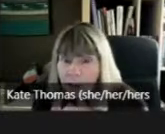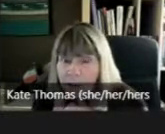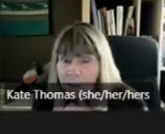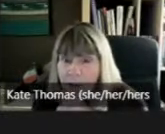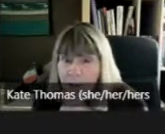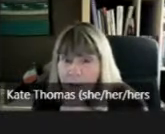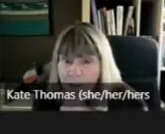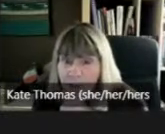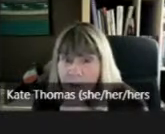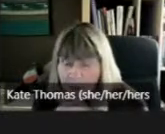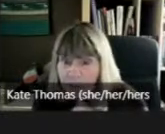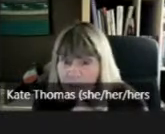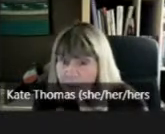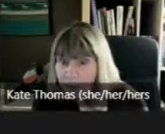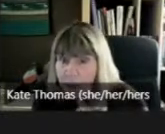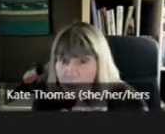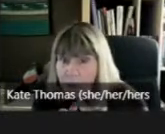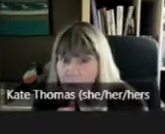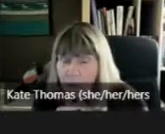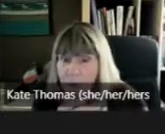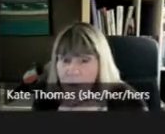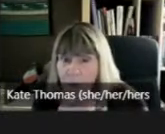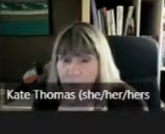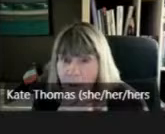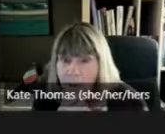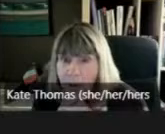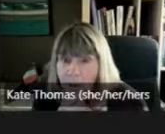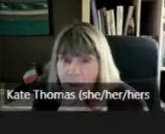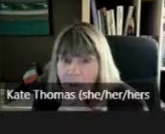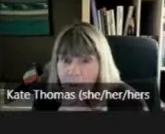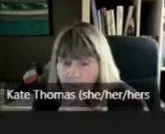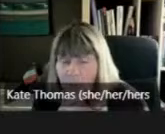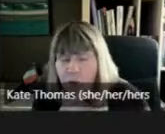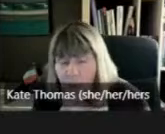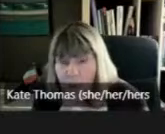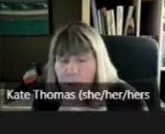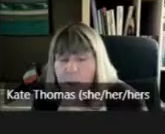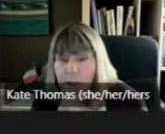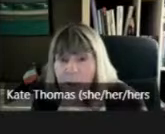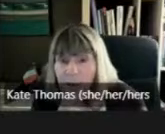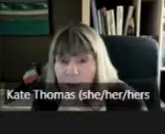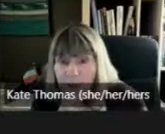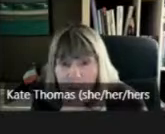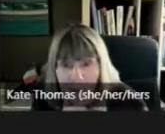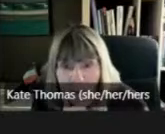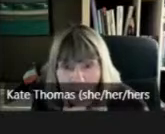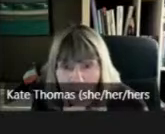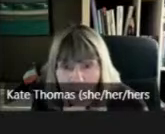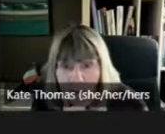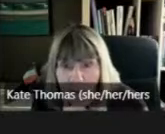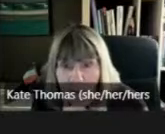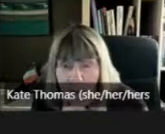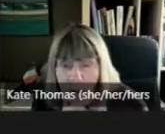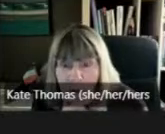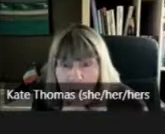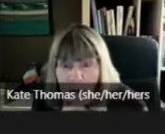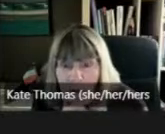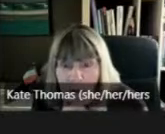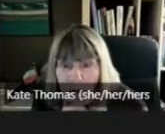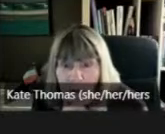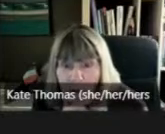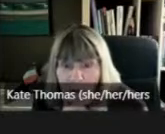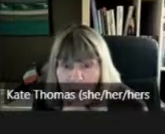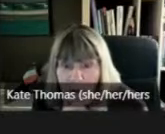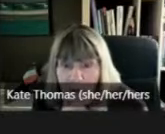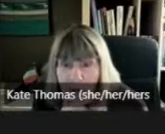they did not have sex, and when they told their partner no, they got upset. So should they schedule sex with them so